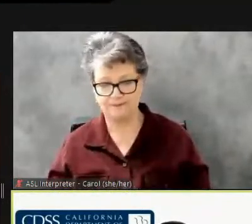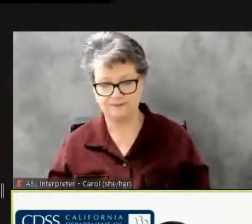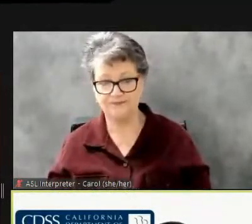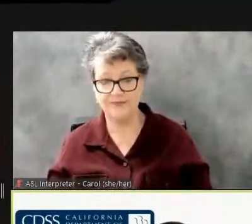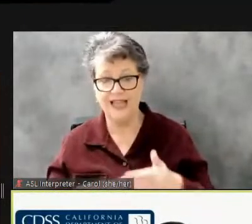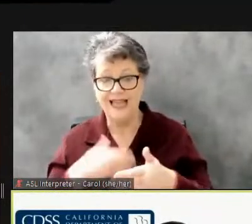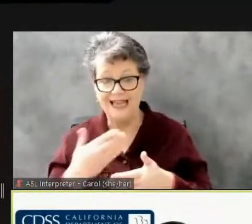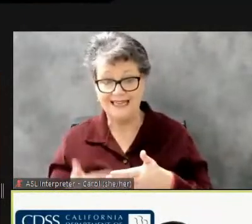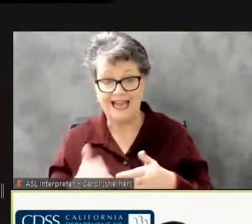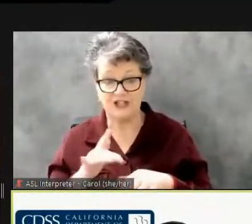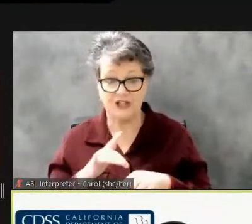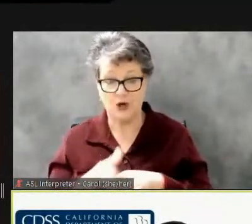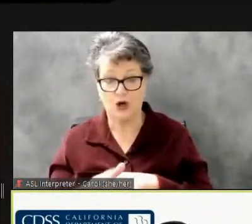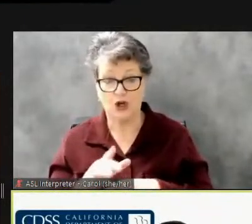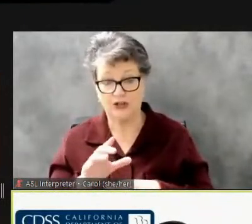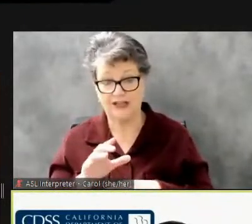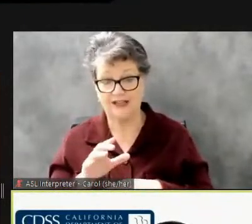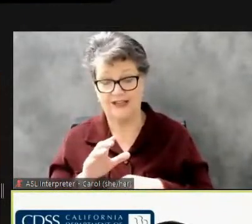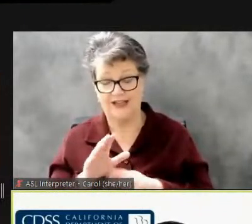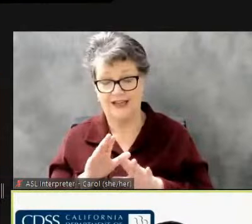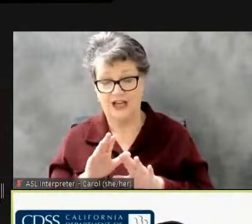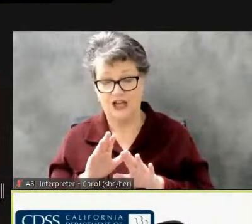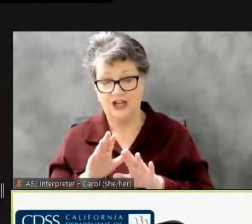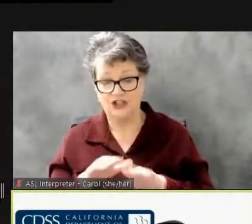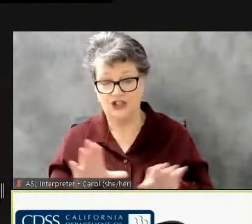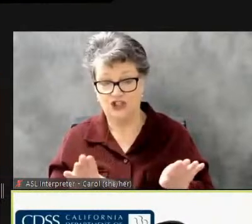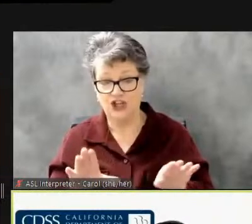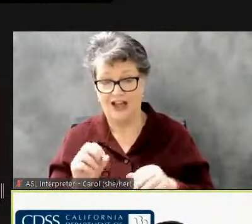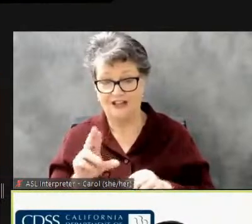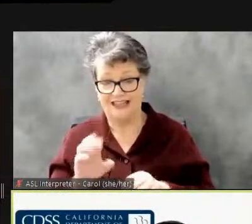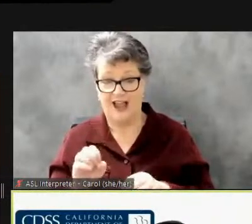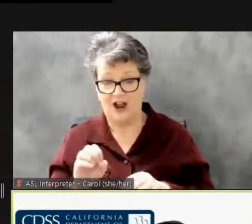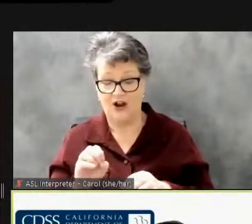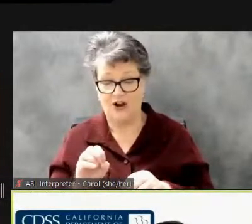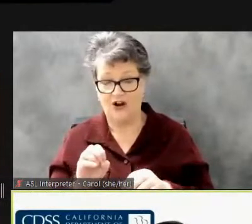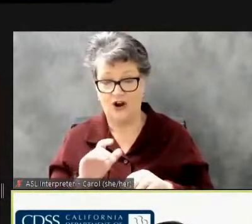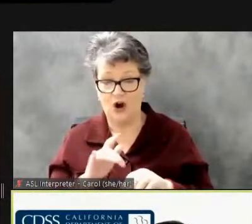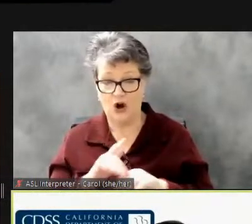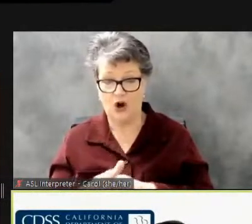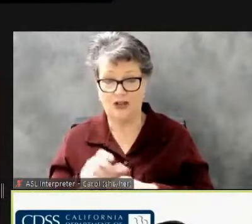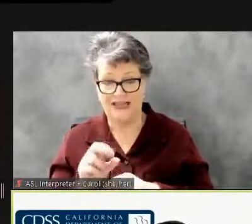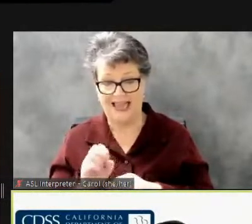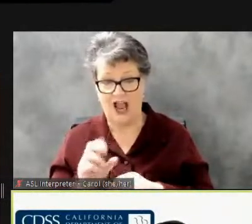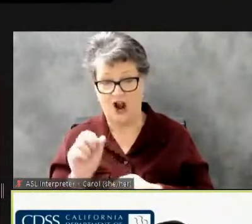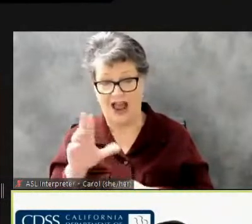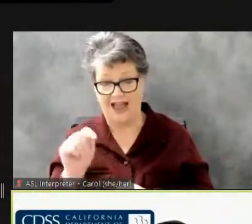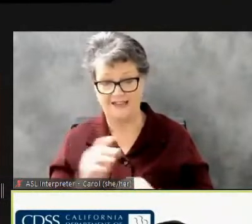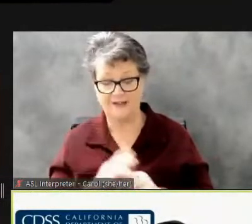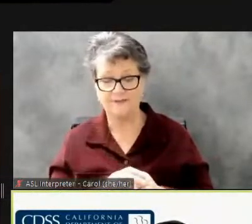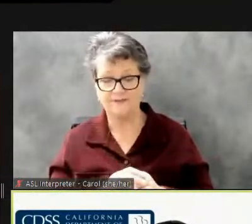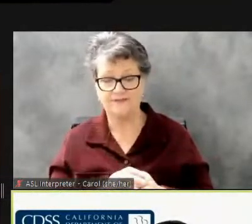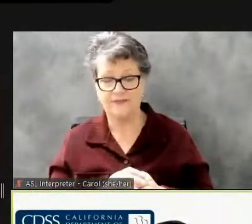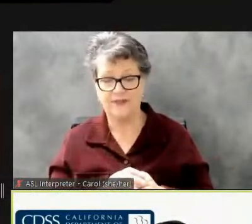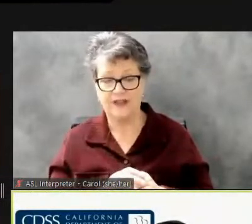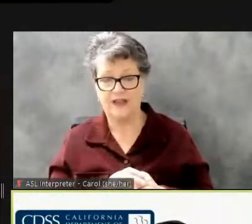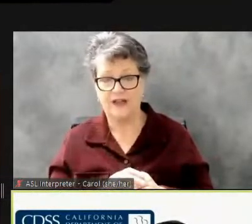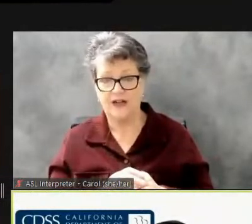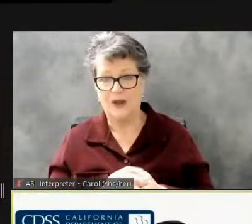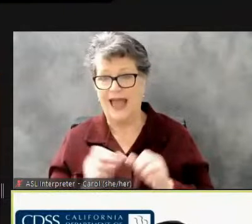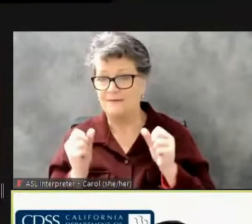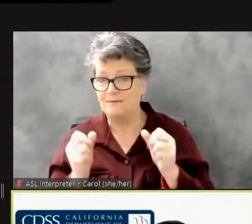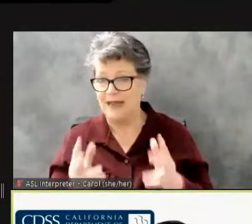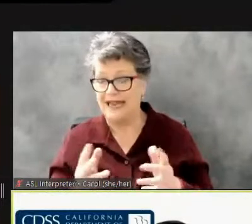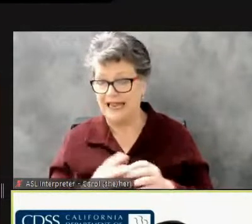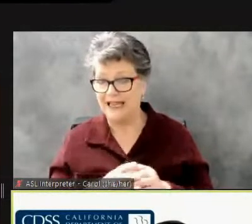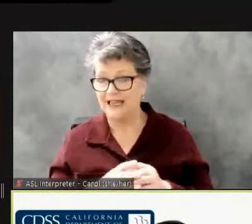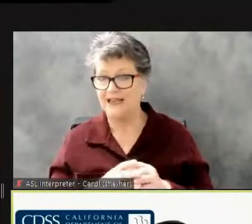Next, the Early Childhood Development Act, SB 98, transferred a number of childcare and development programs from the